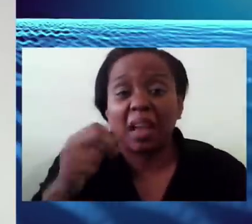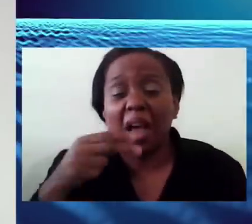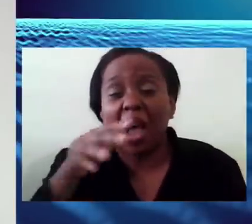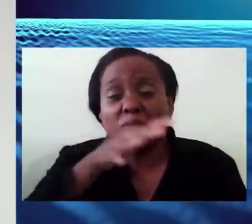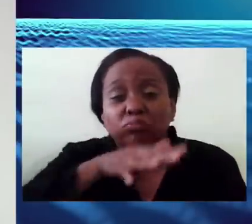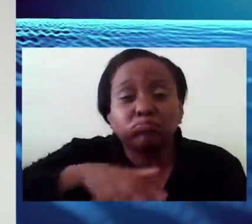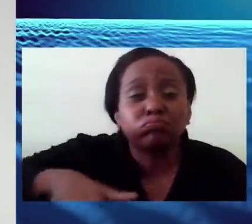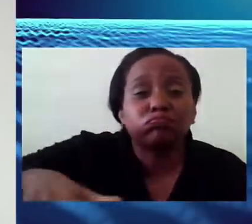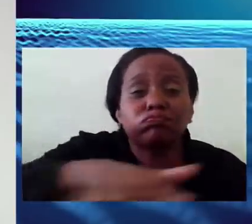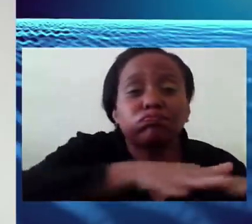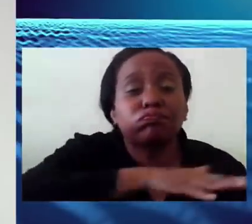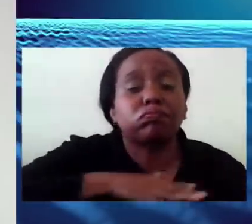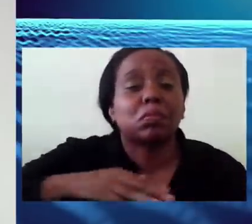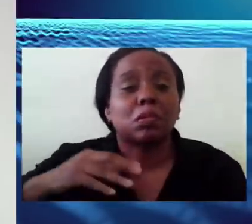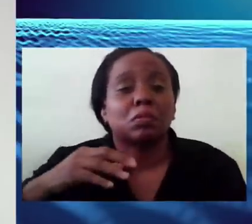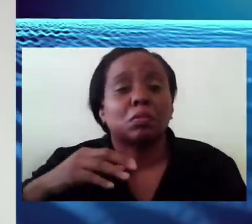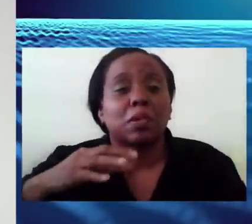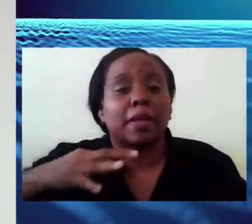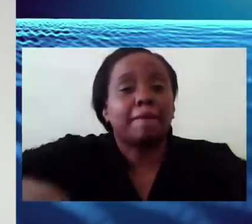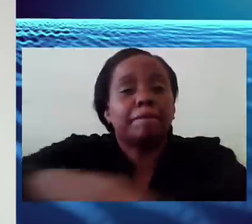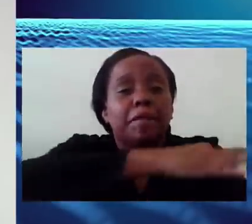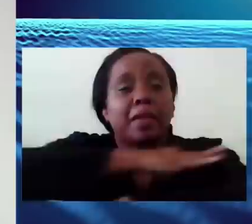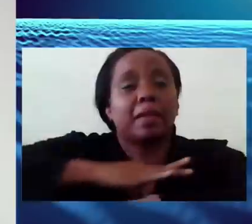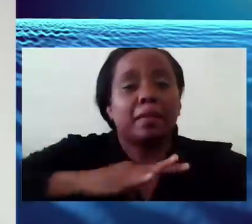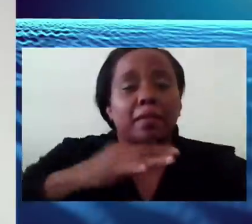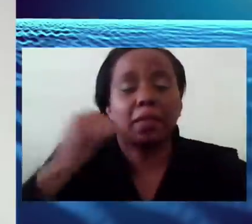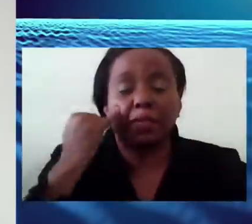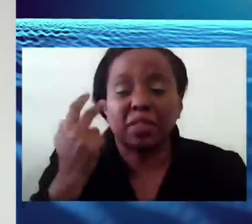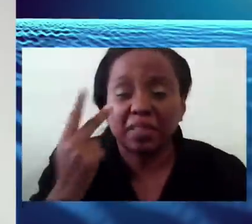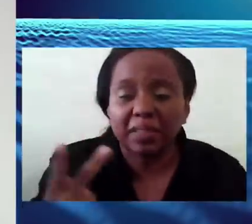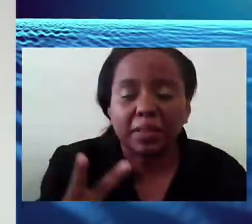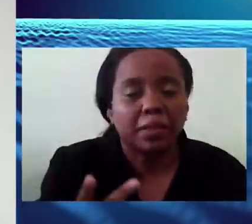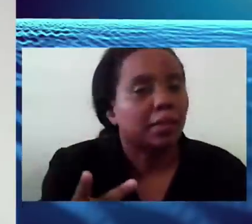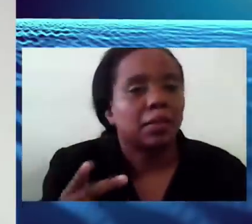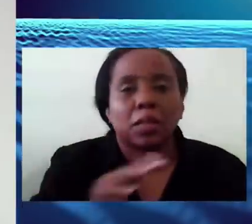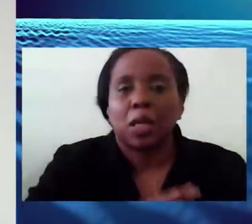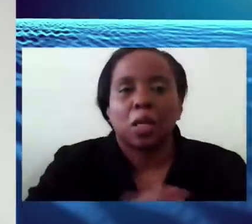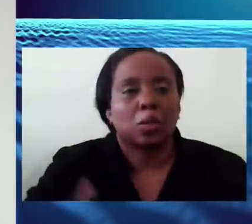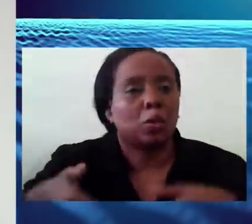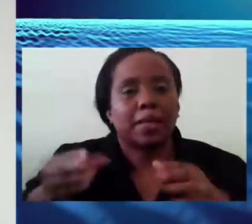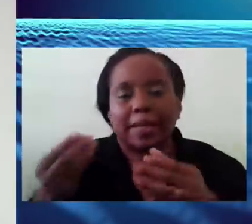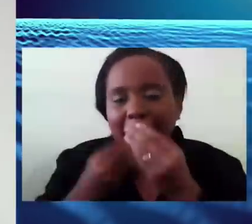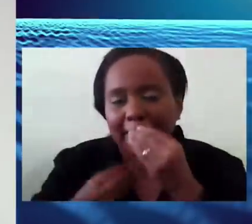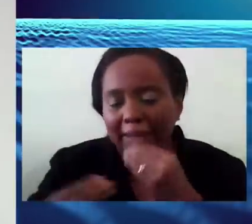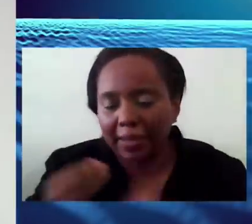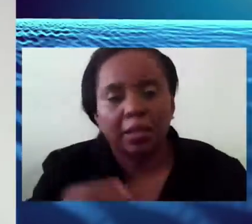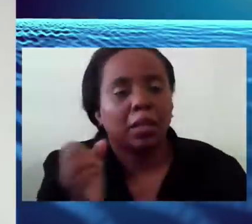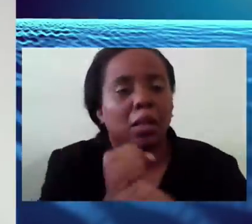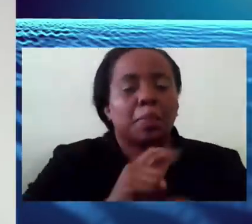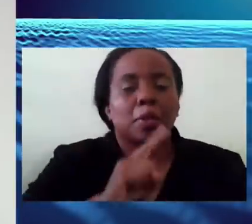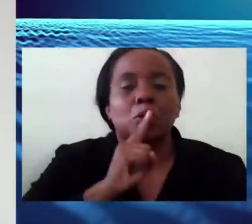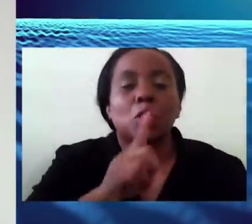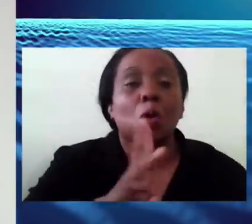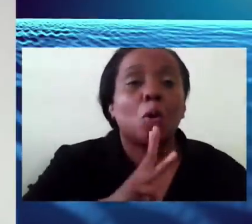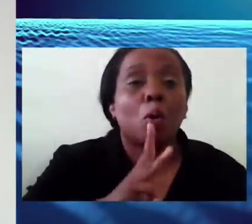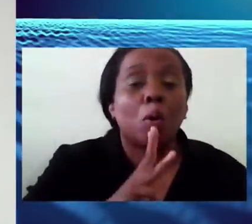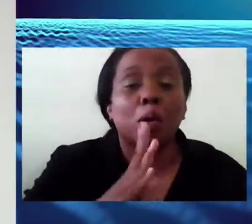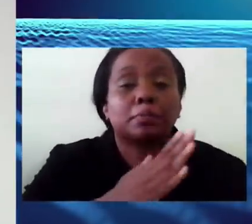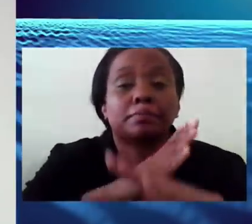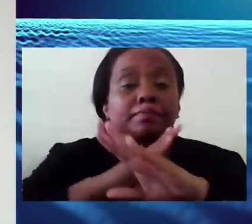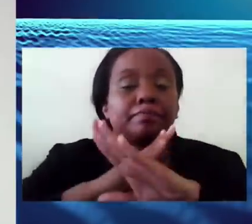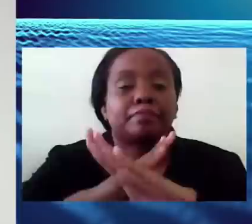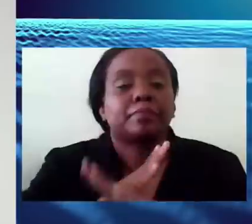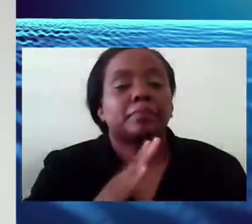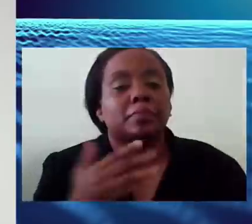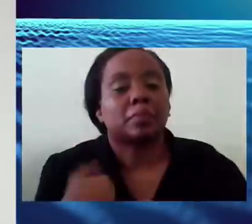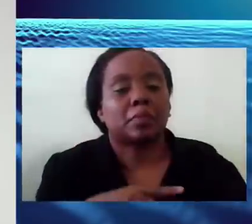give you. Make sure that the feed is protected when they're eating. Make sure the water is protected when they're eating. We are trying to find sources